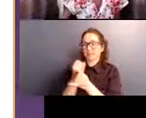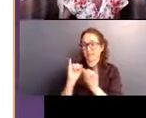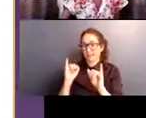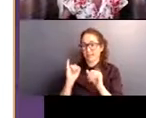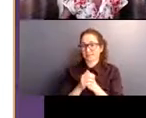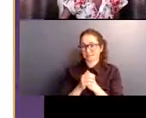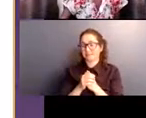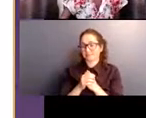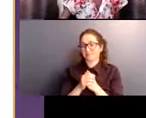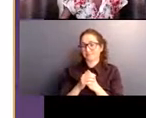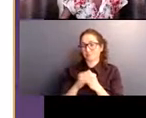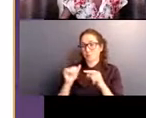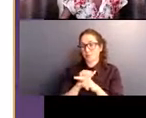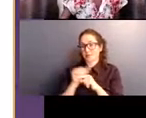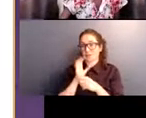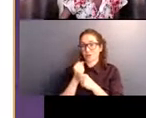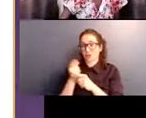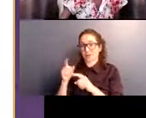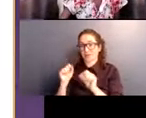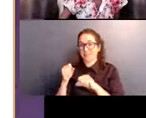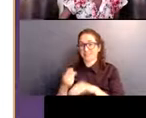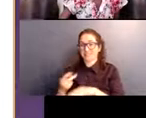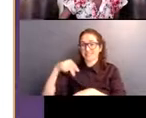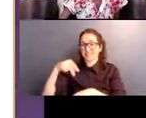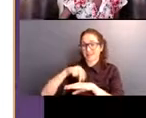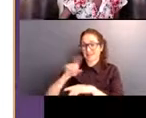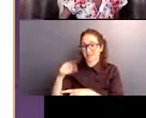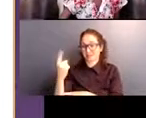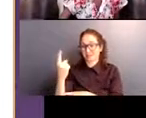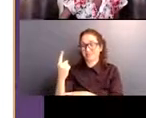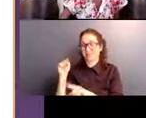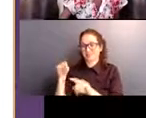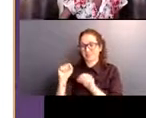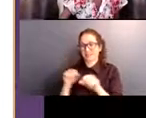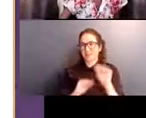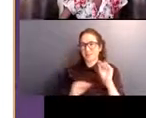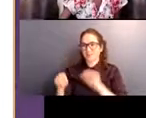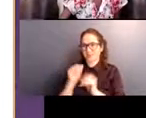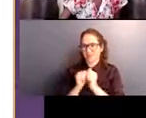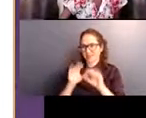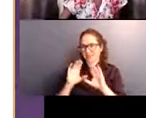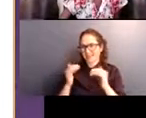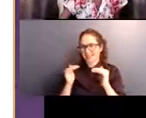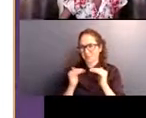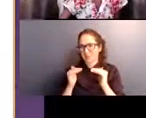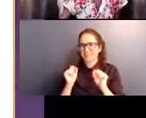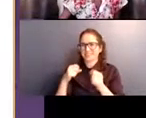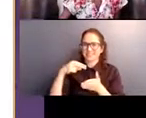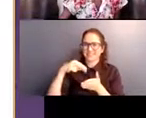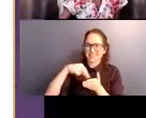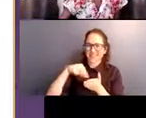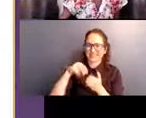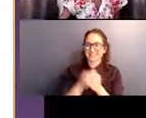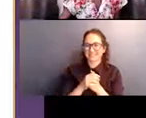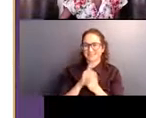with practice, this led to her being able to stand up independently, and then she could move with her classmates, dance with her classmates, and it was